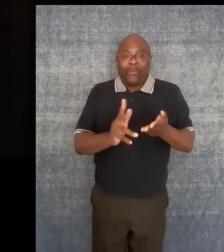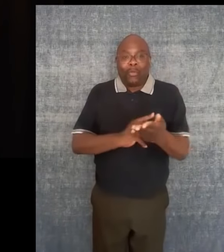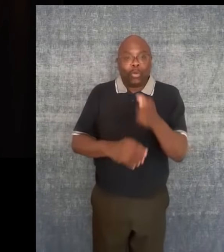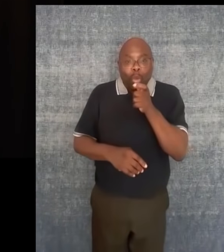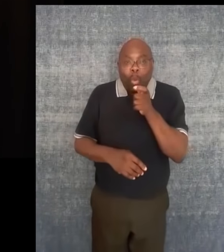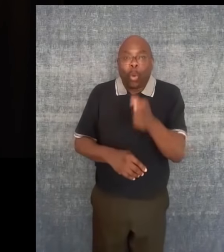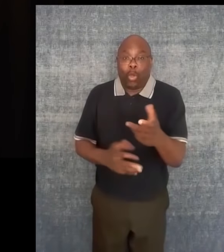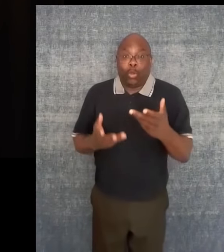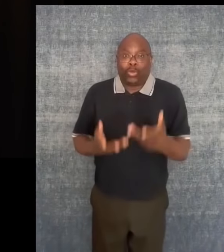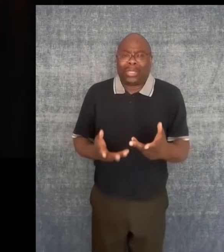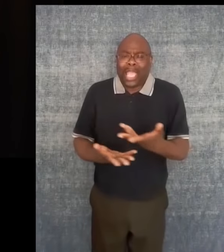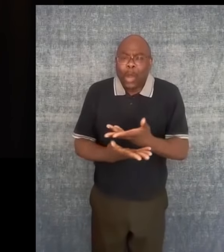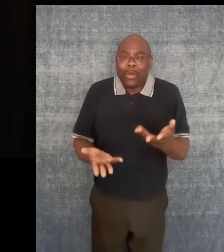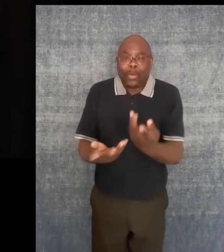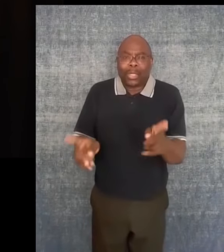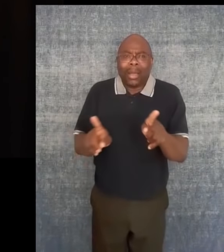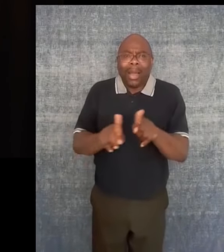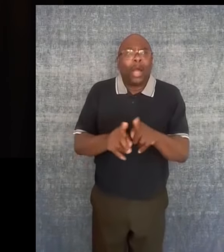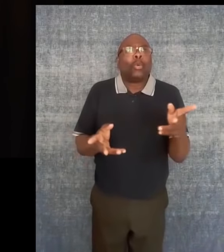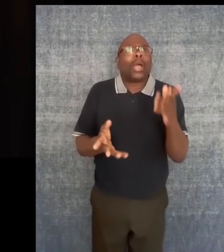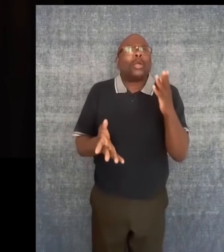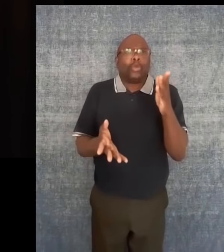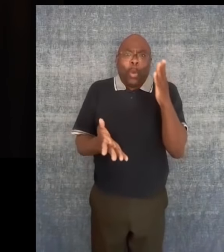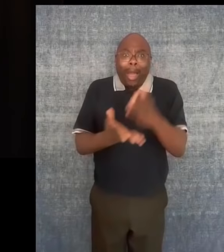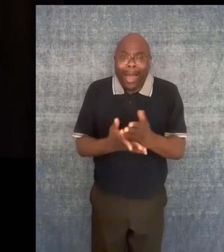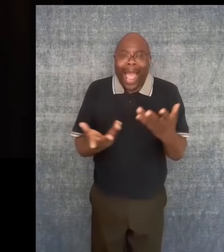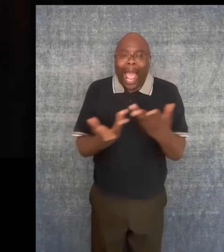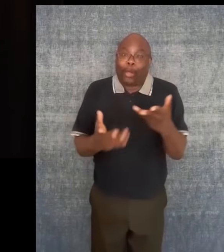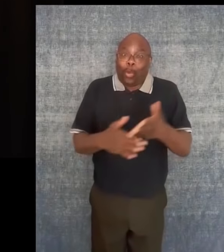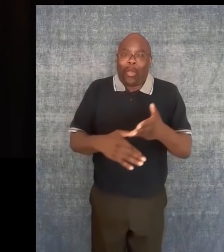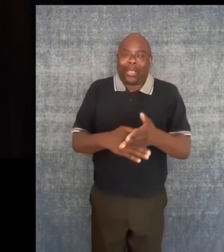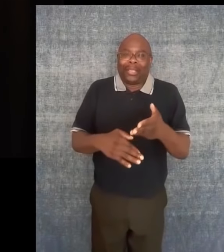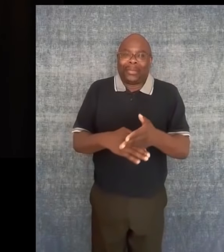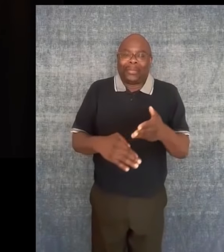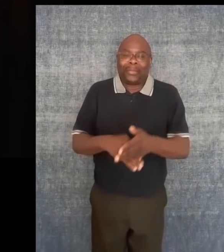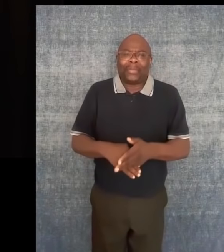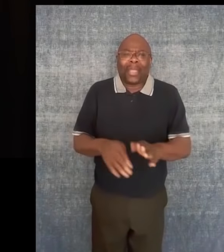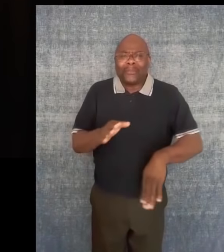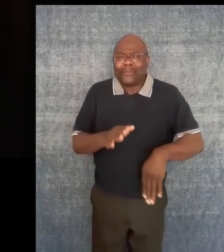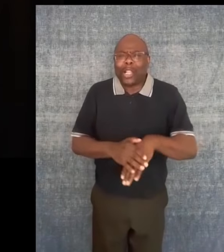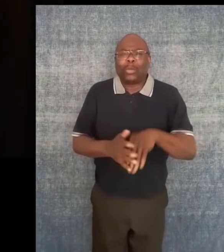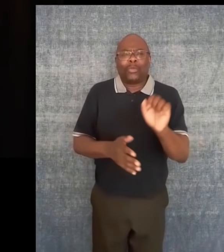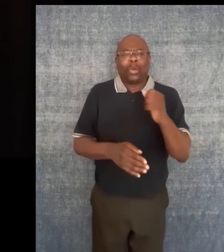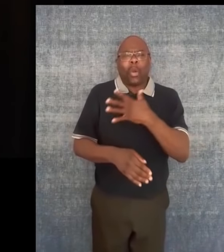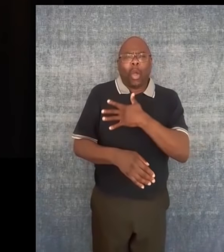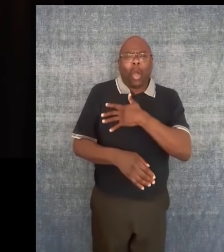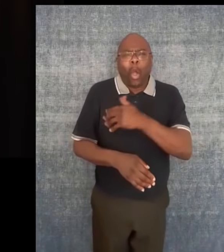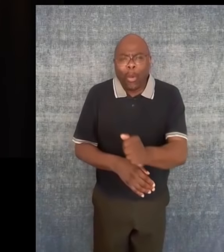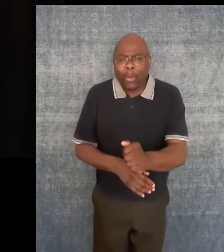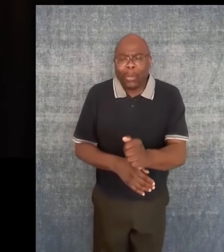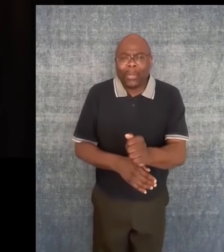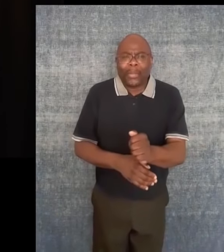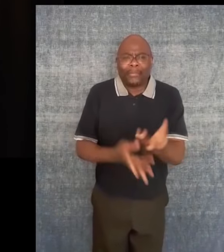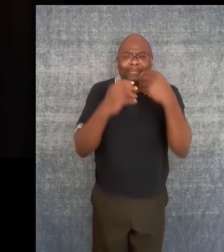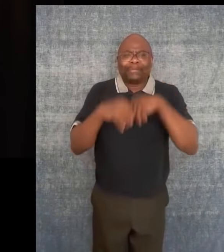your word today, that you'd reveal to us exactly where you are and how you're working, that you'd fill us with your hope, you'd fill us with